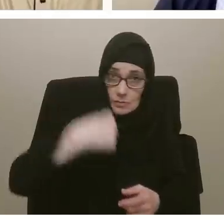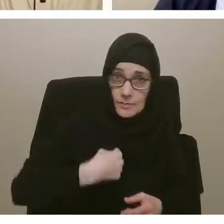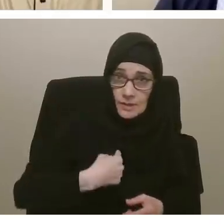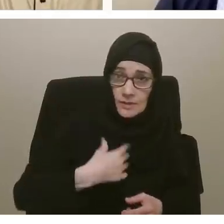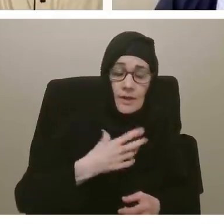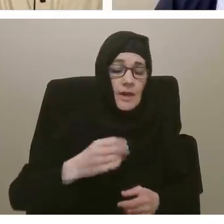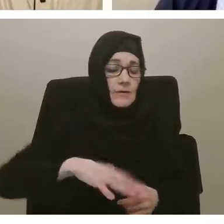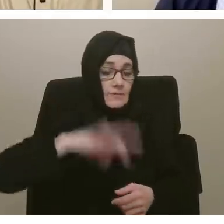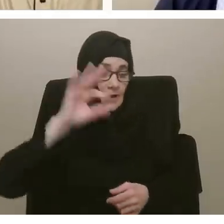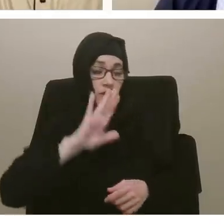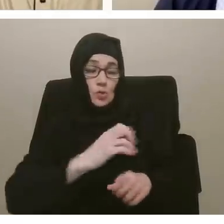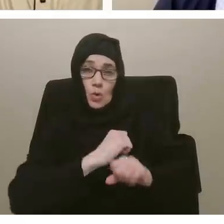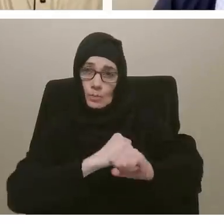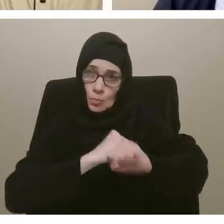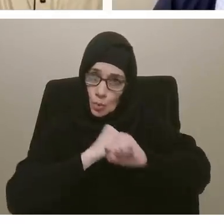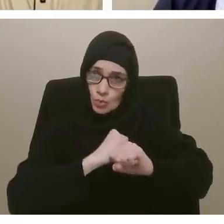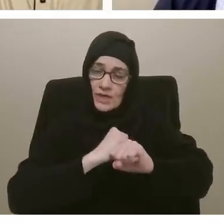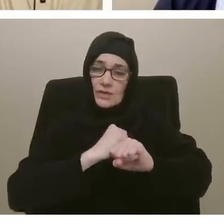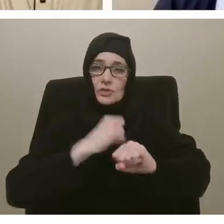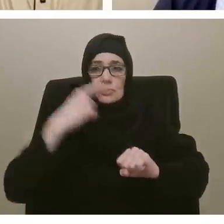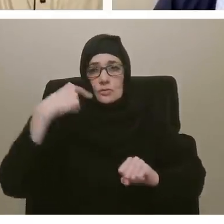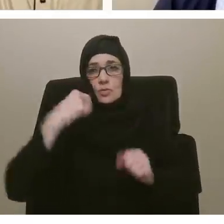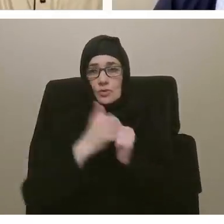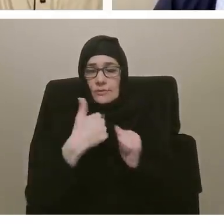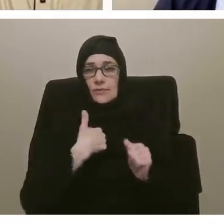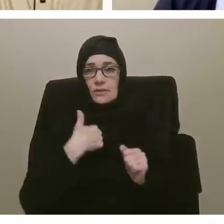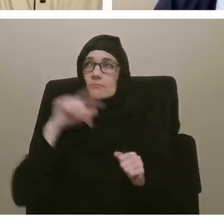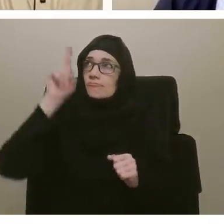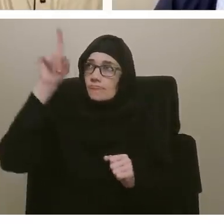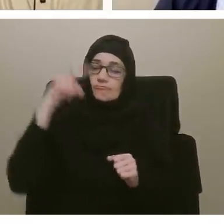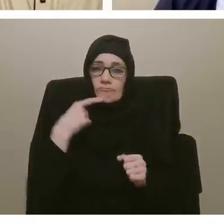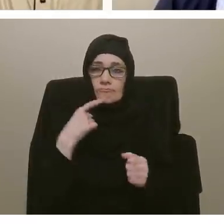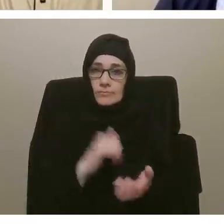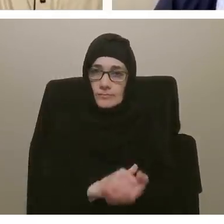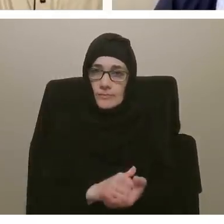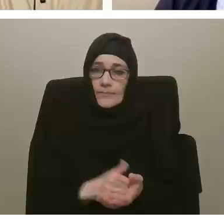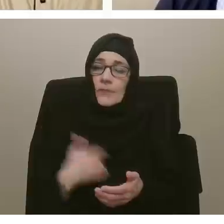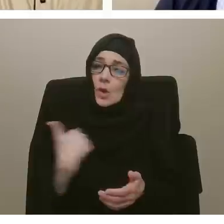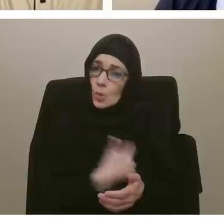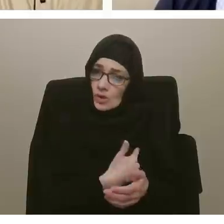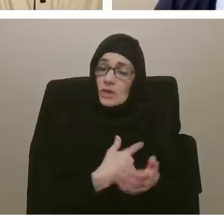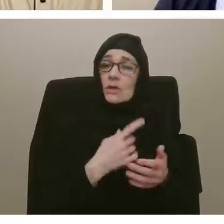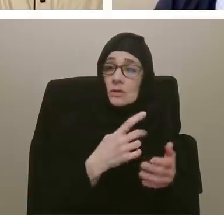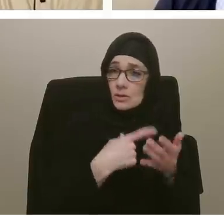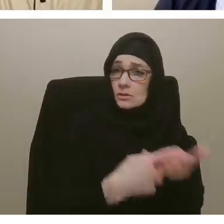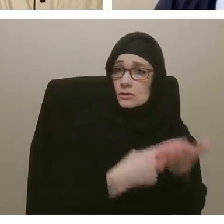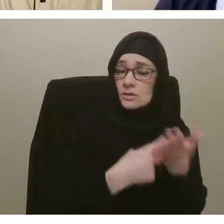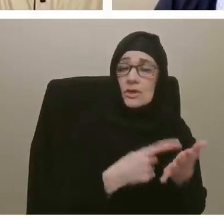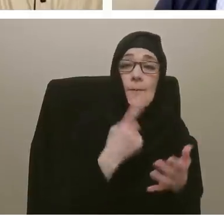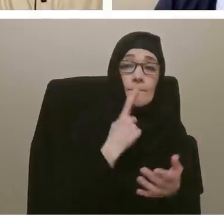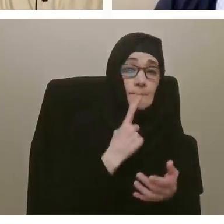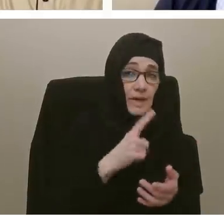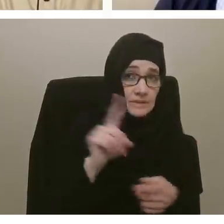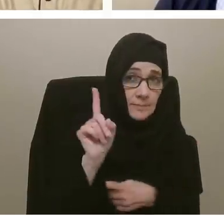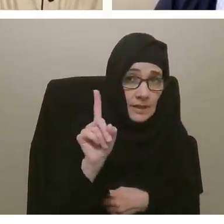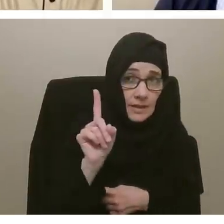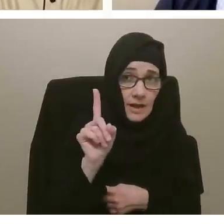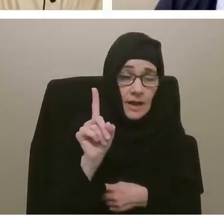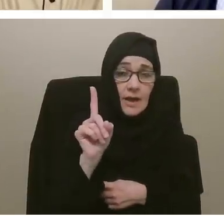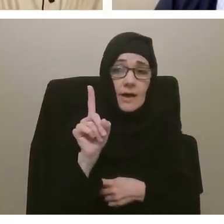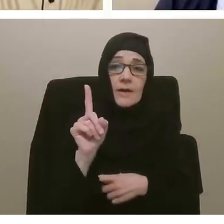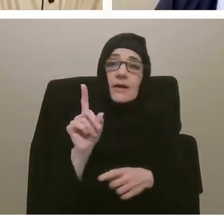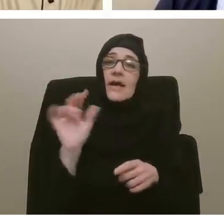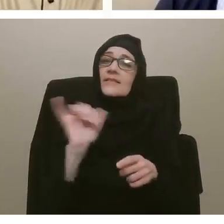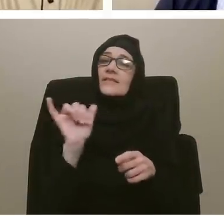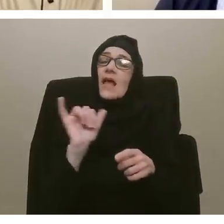Find your protection with me. And you know, we spoke about, you know, the basmala being this